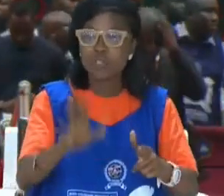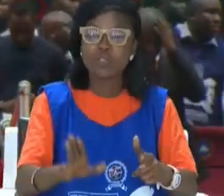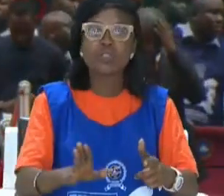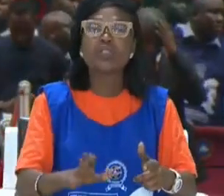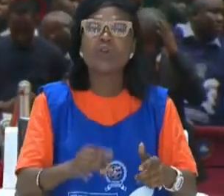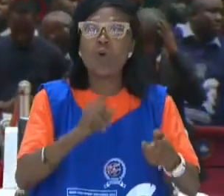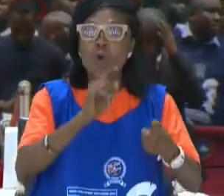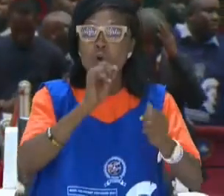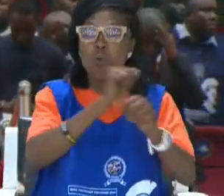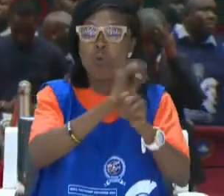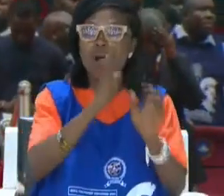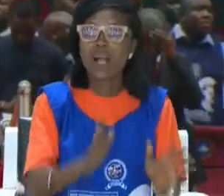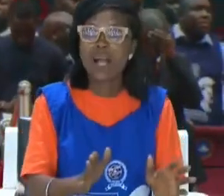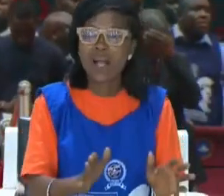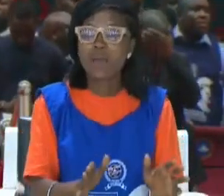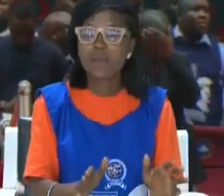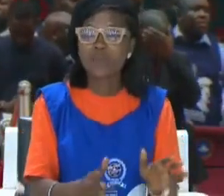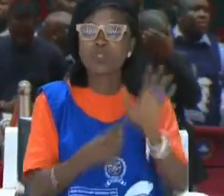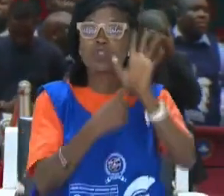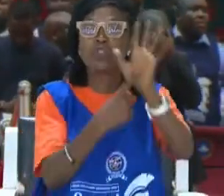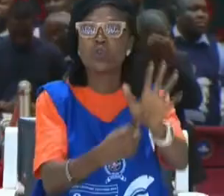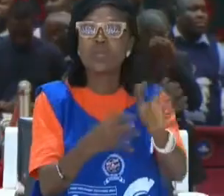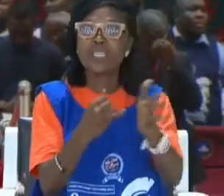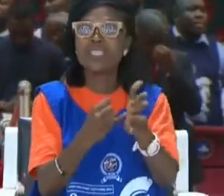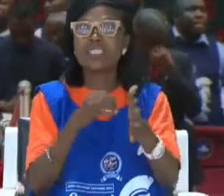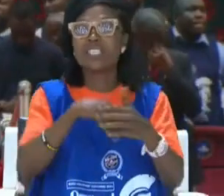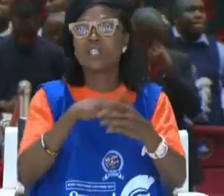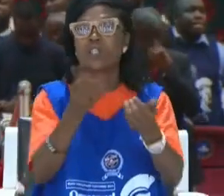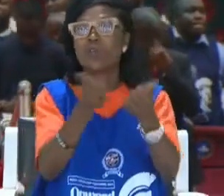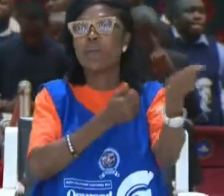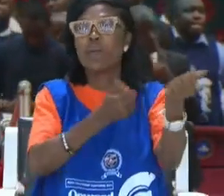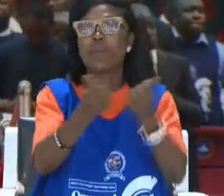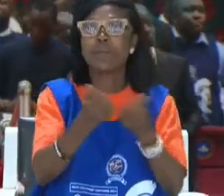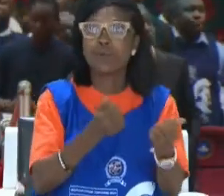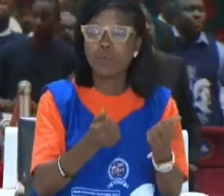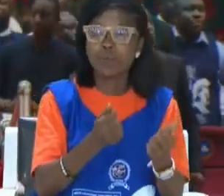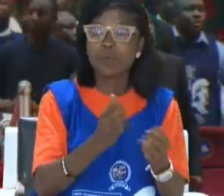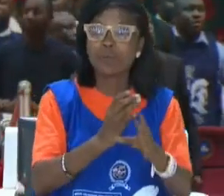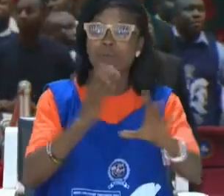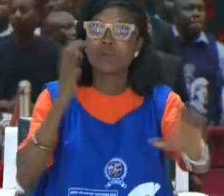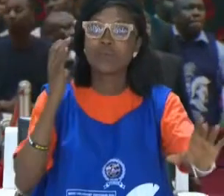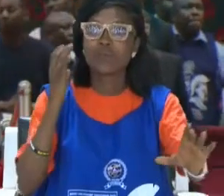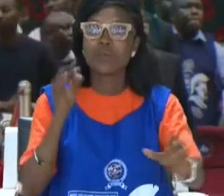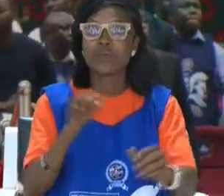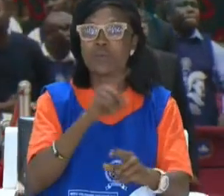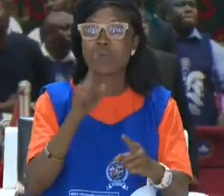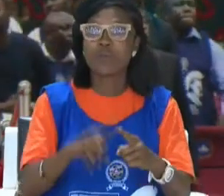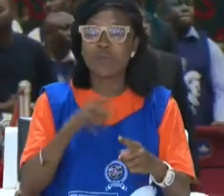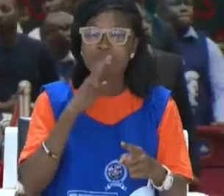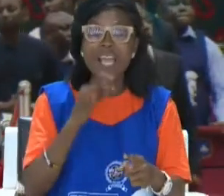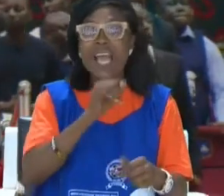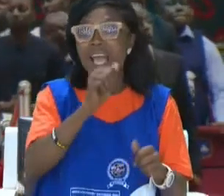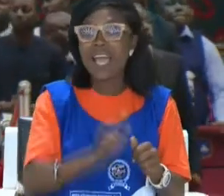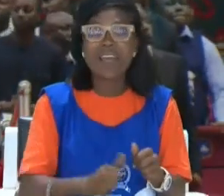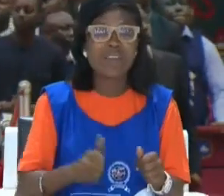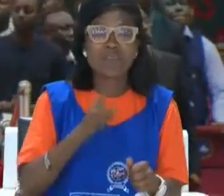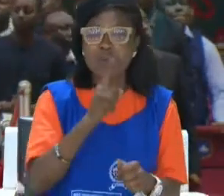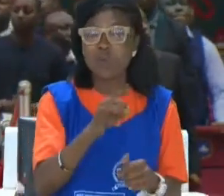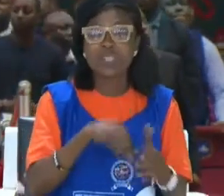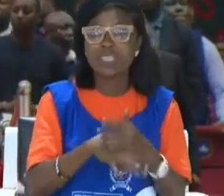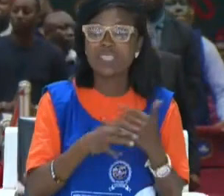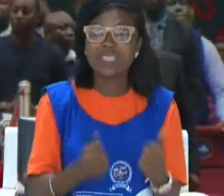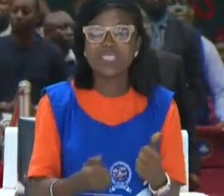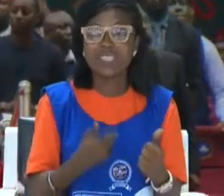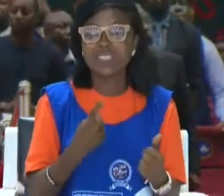in buses. When you ride in a taxi with anybody, tell everybody in the taxi,